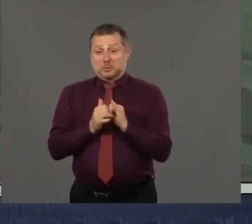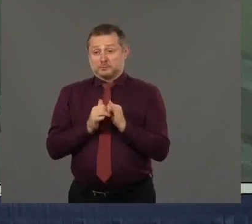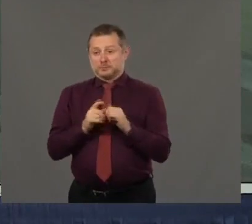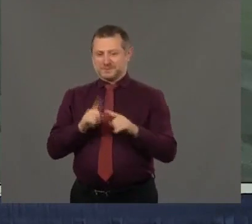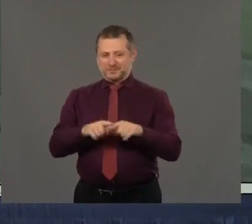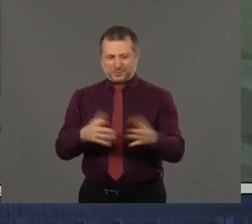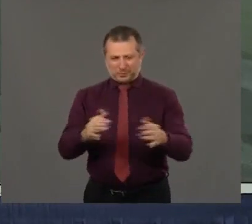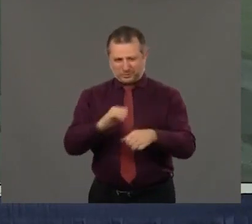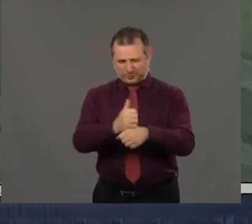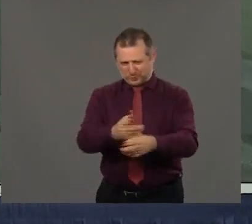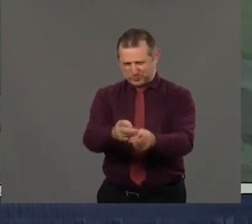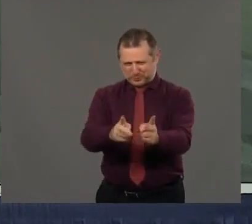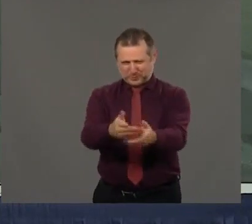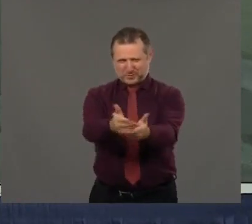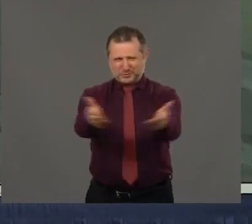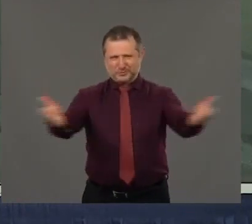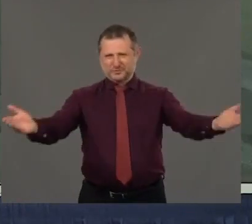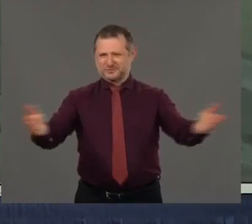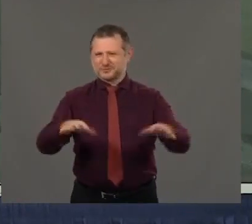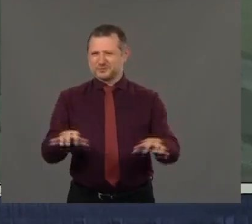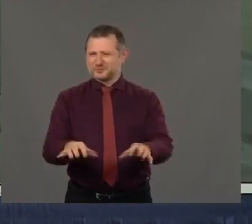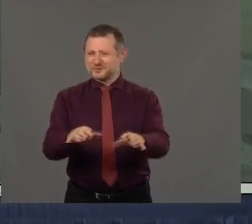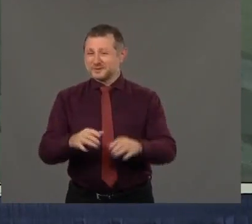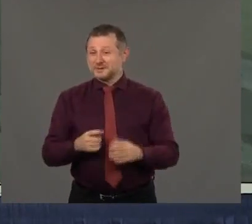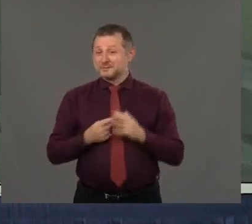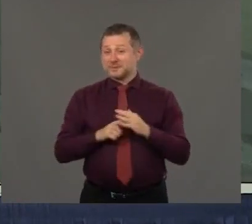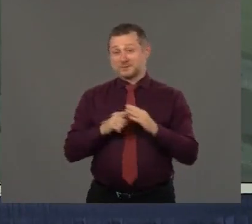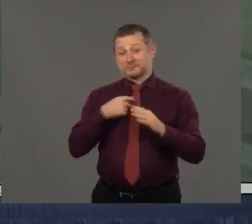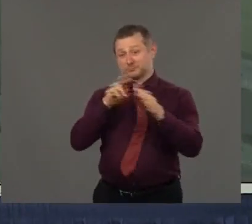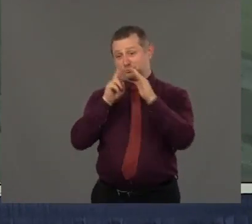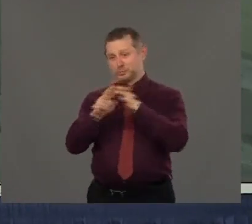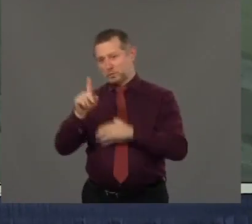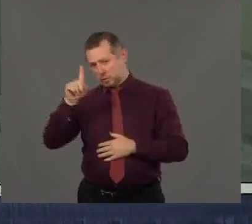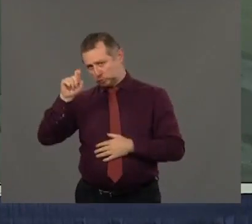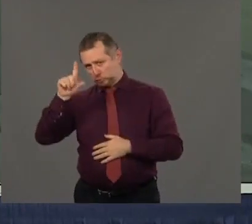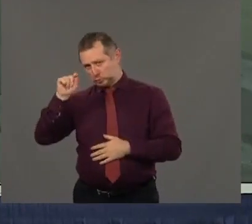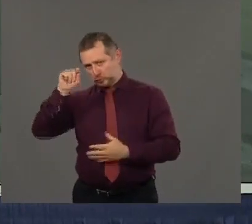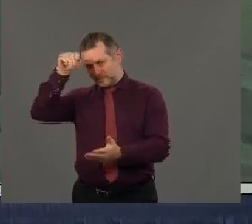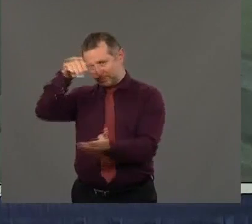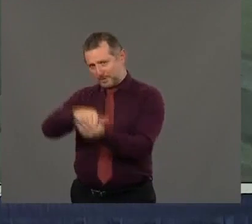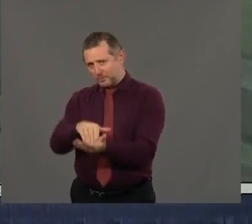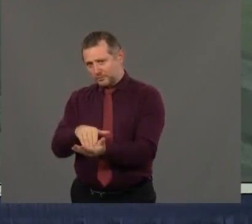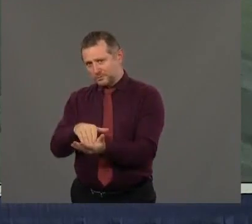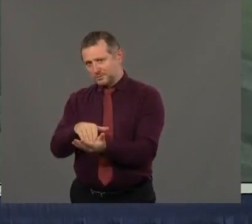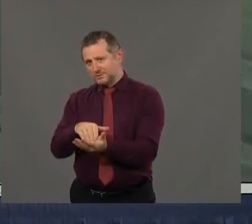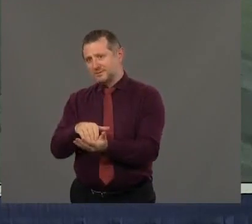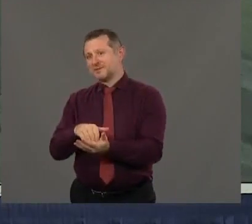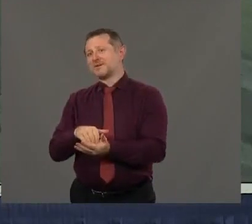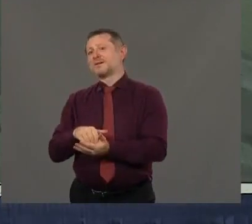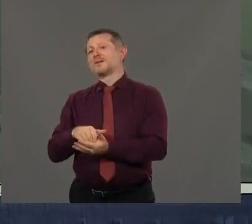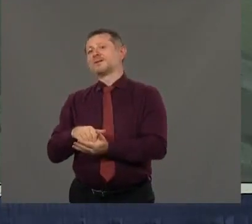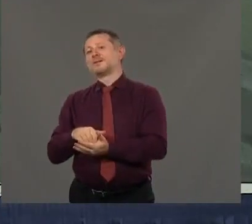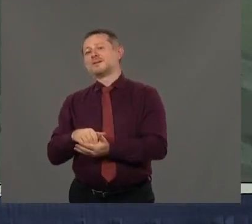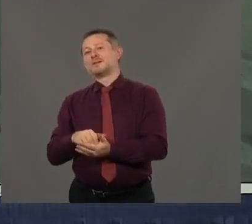from 120,000 projected hospitalizations,